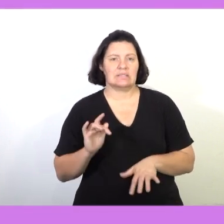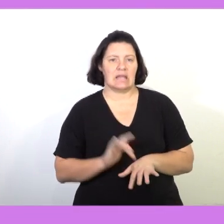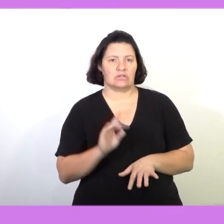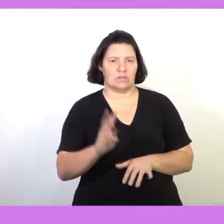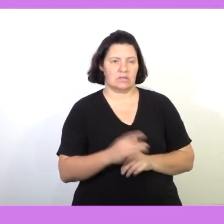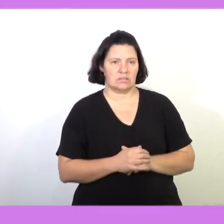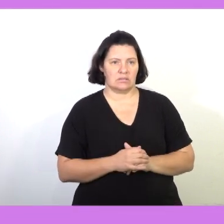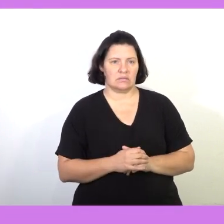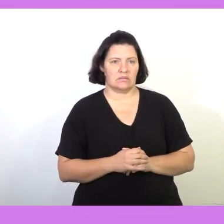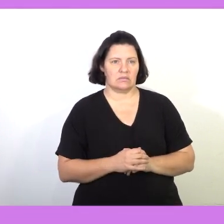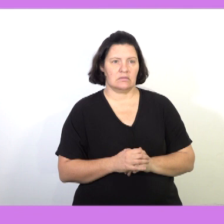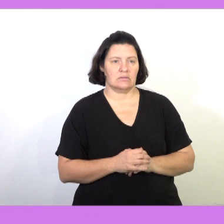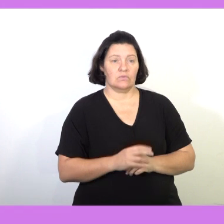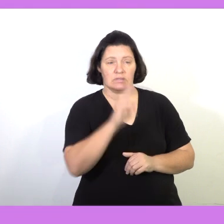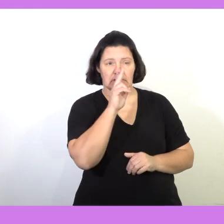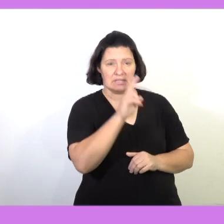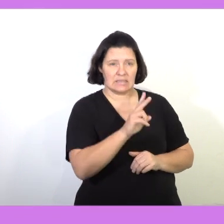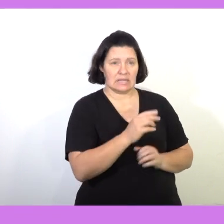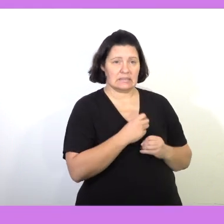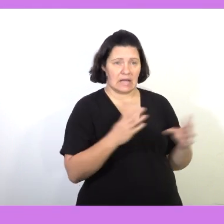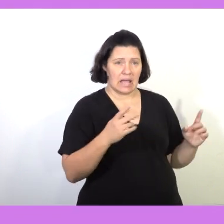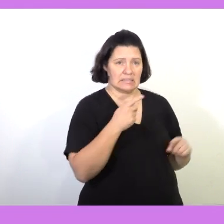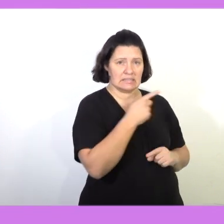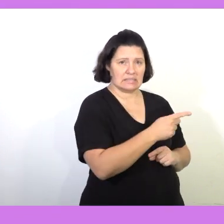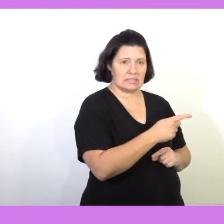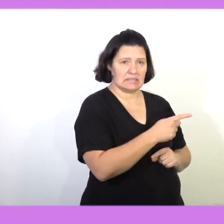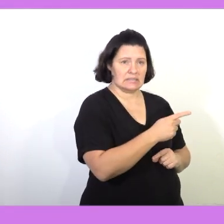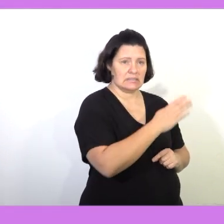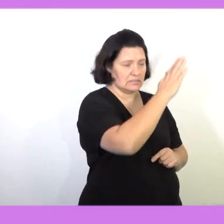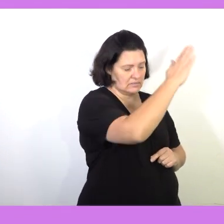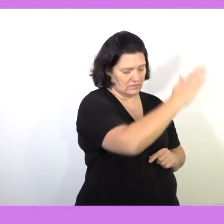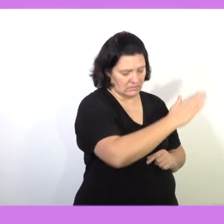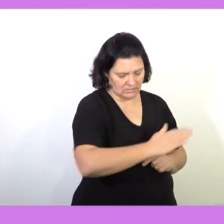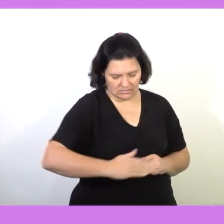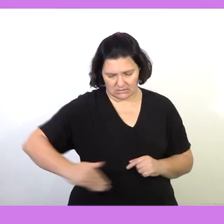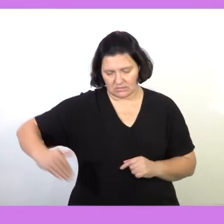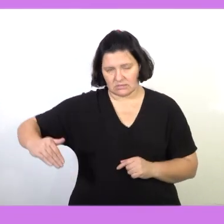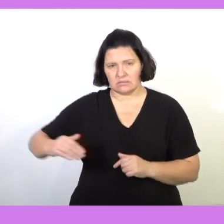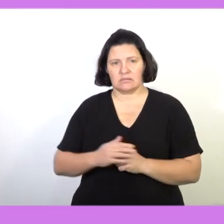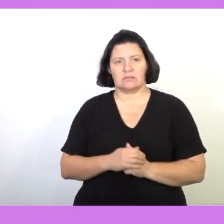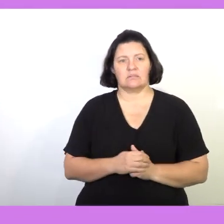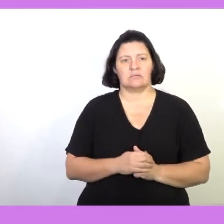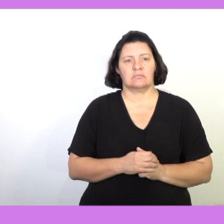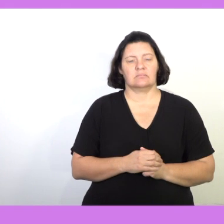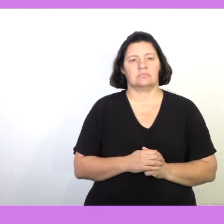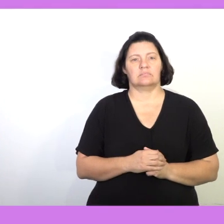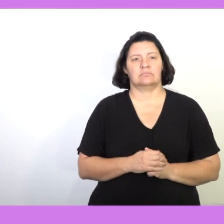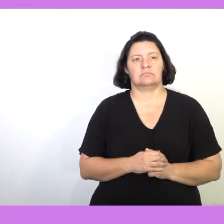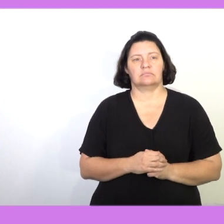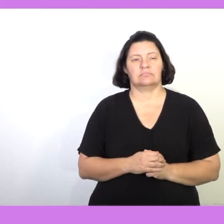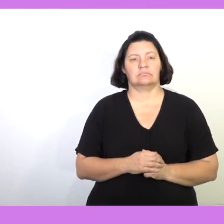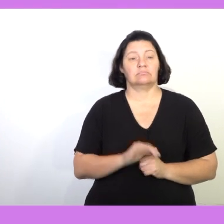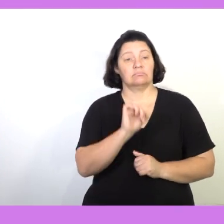touching there. That is the point. So you can see it started there, and it was continuously